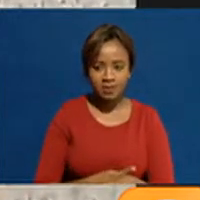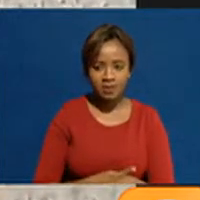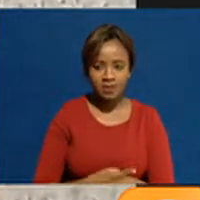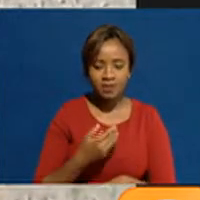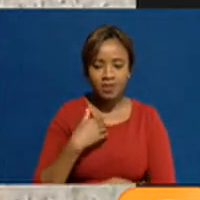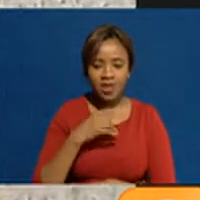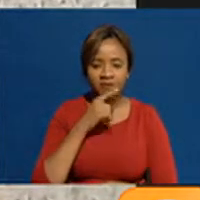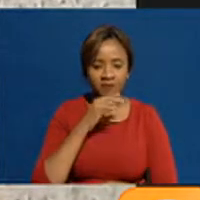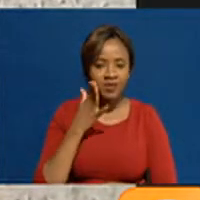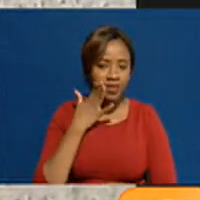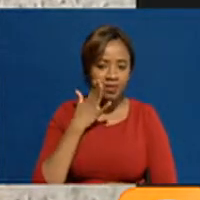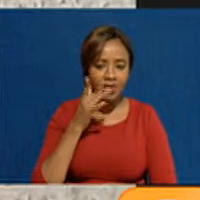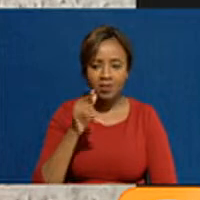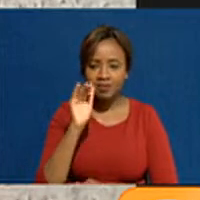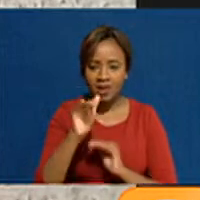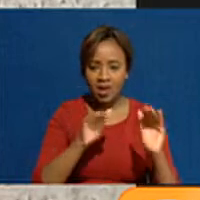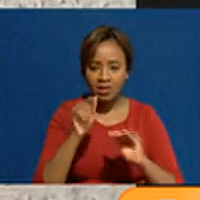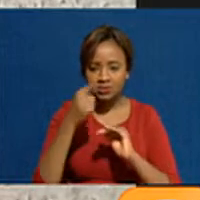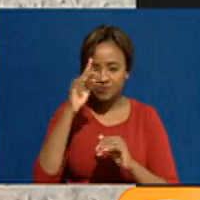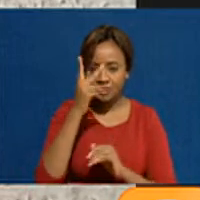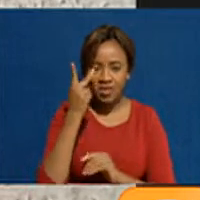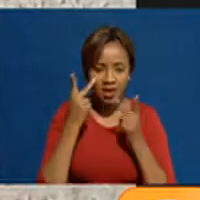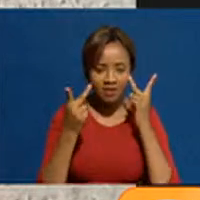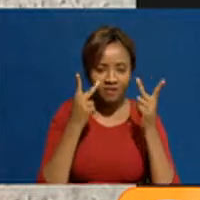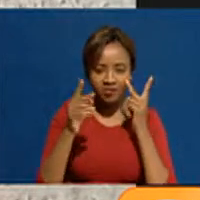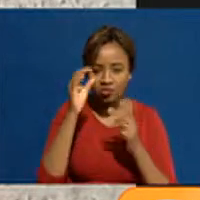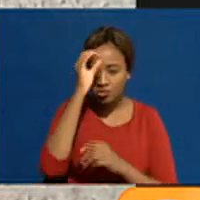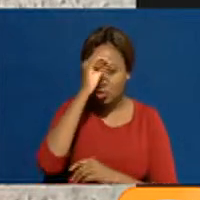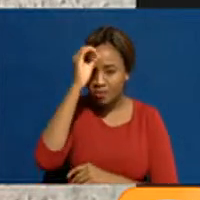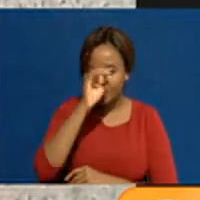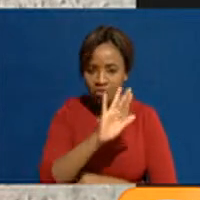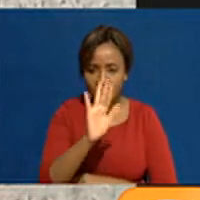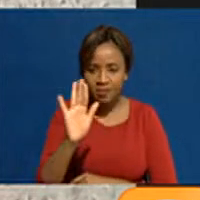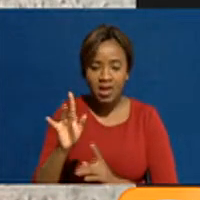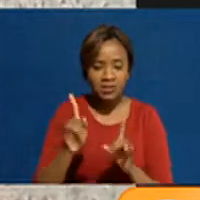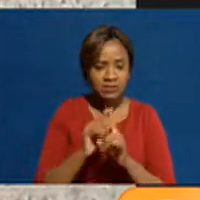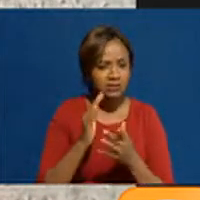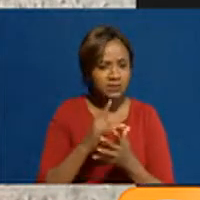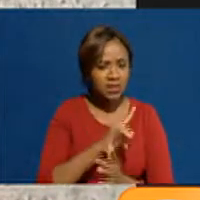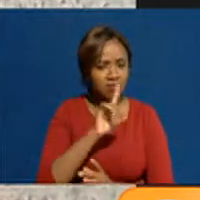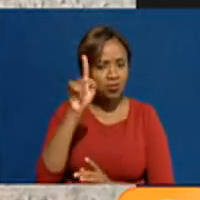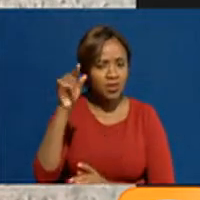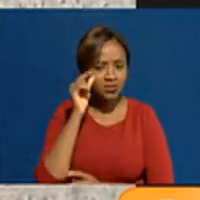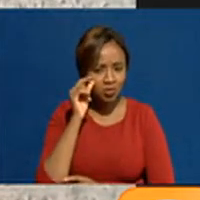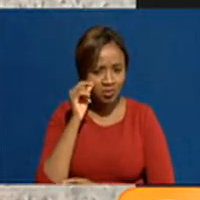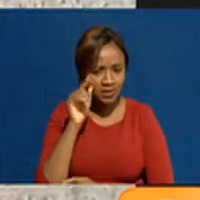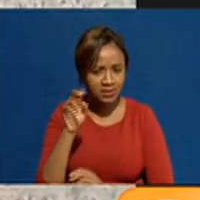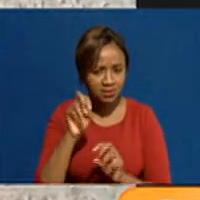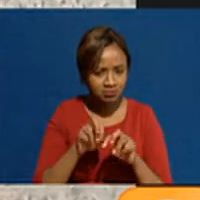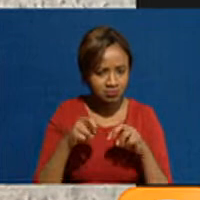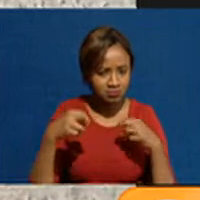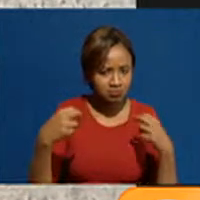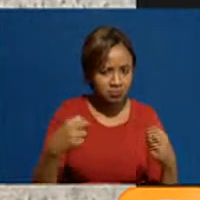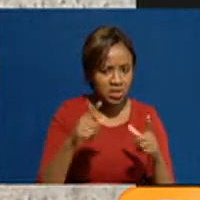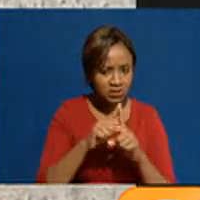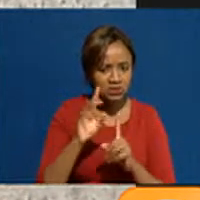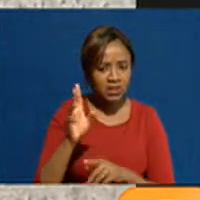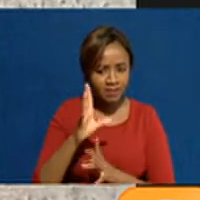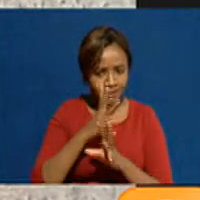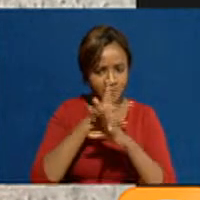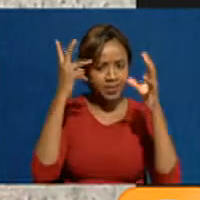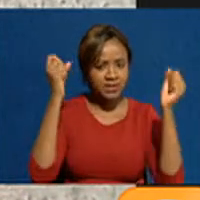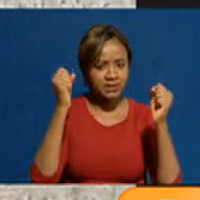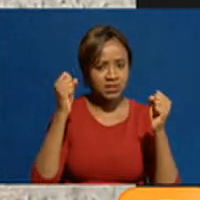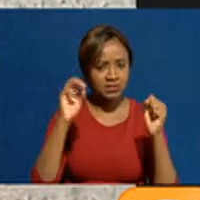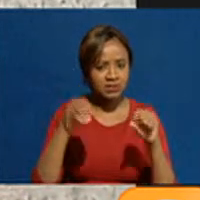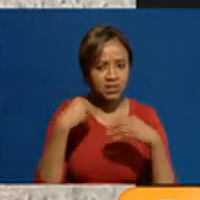asked for their views, and even some people going to have a sitting in Mombasa, whereby the president even gave